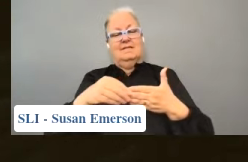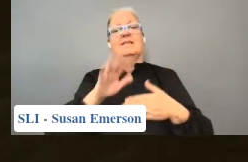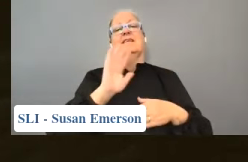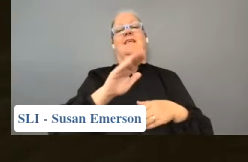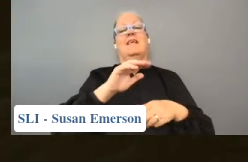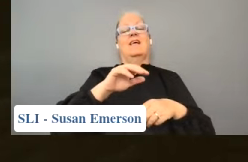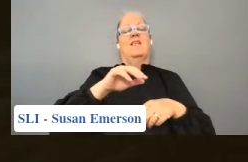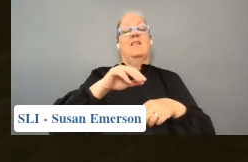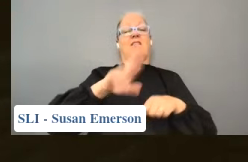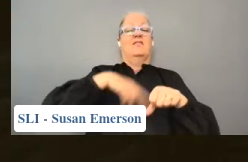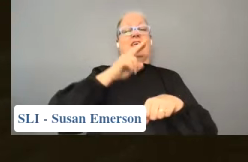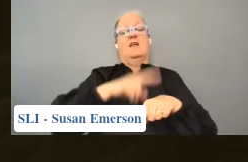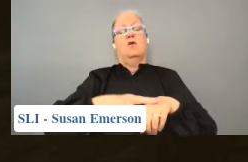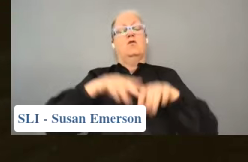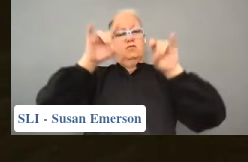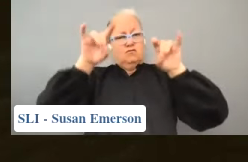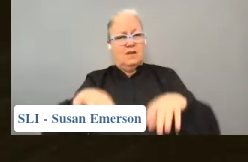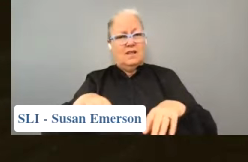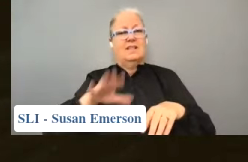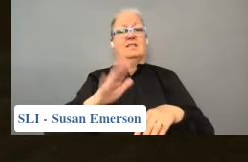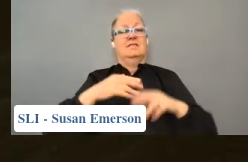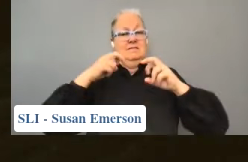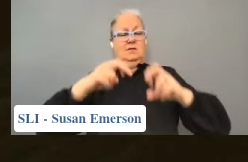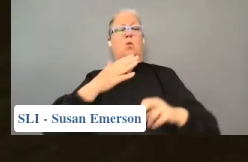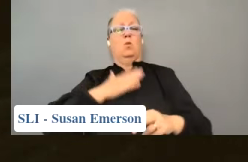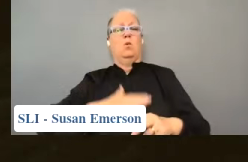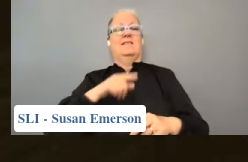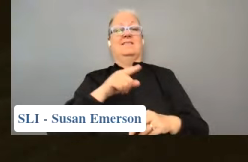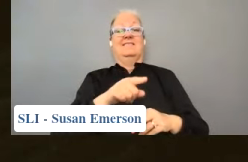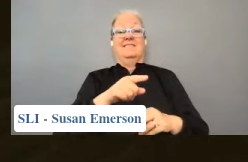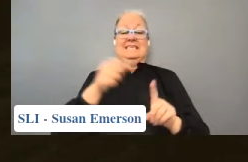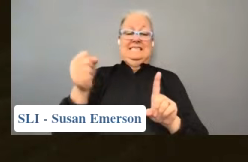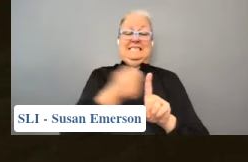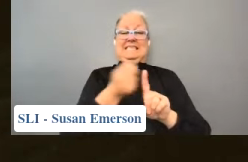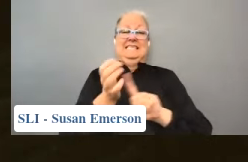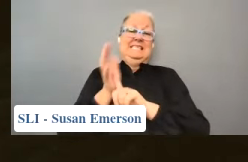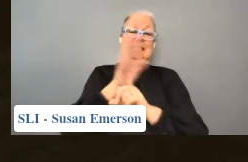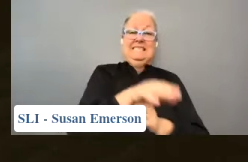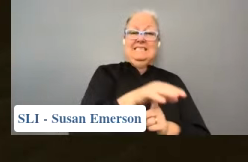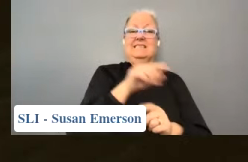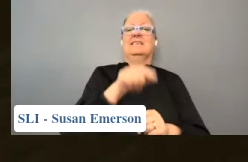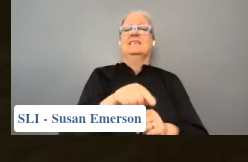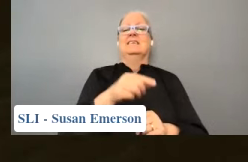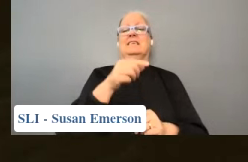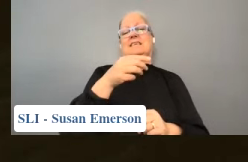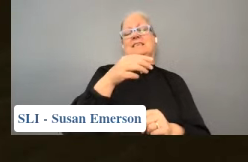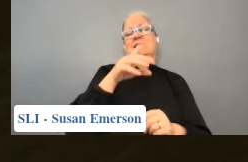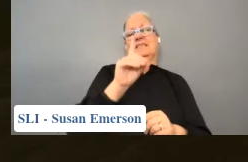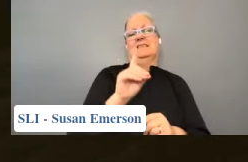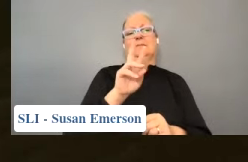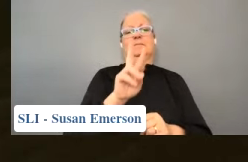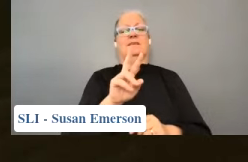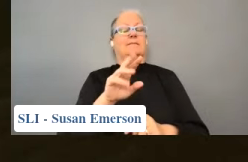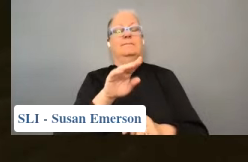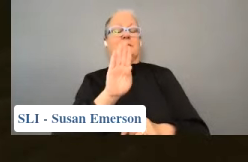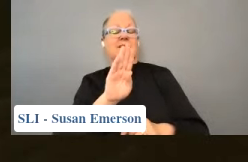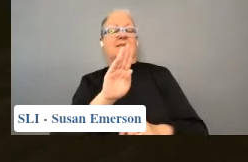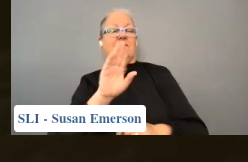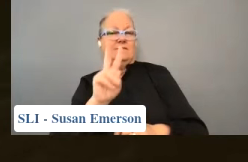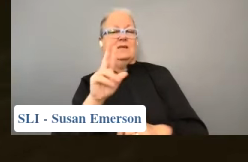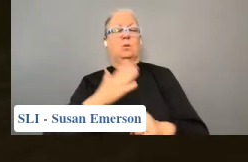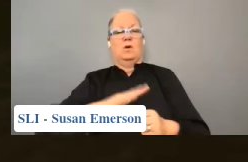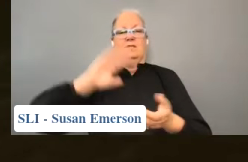reduce violence against women and their children. We strongly believe in the importance of building an international community committed to